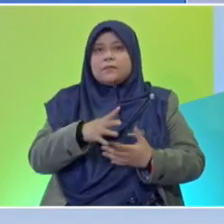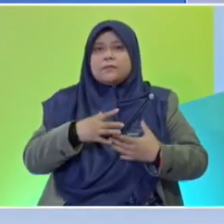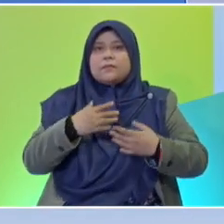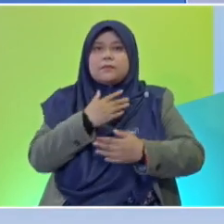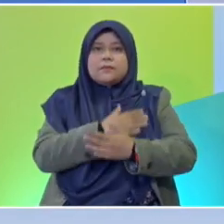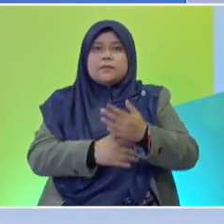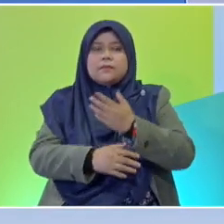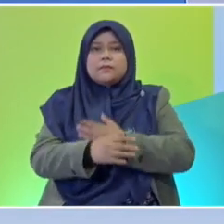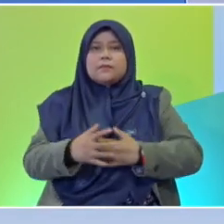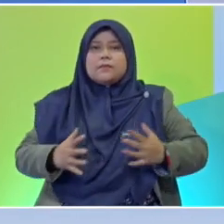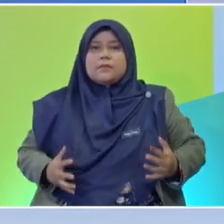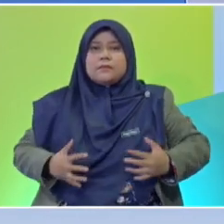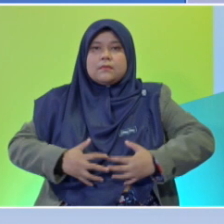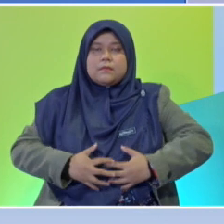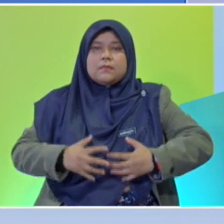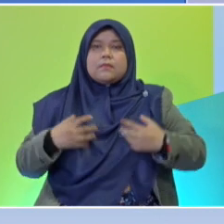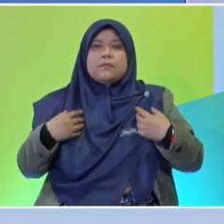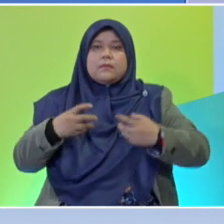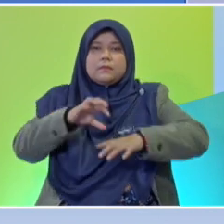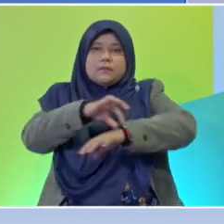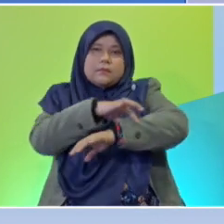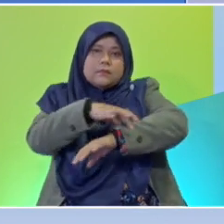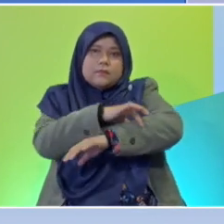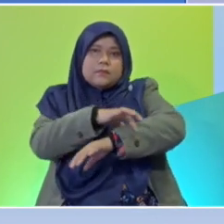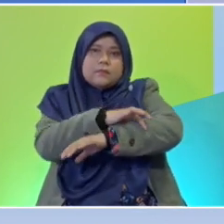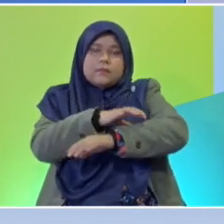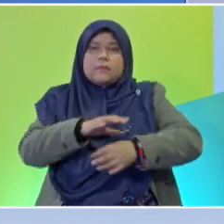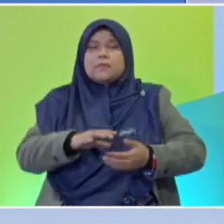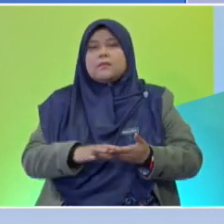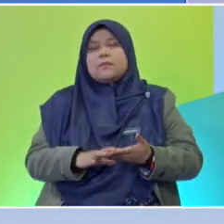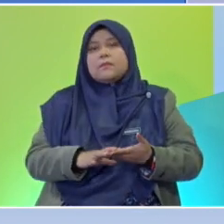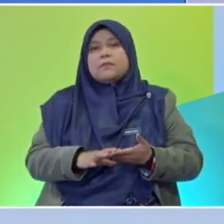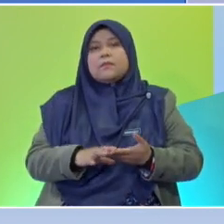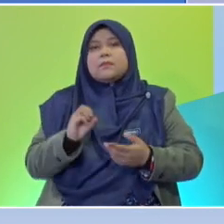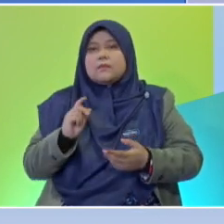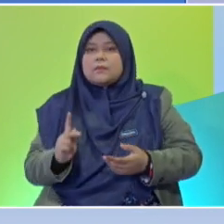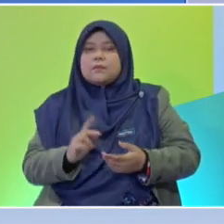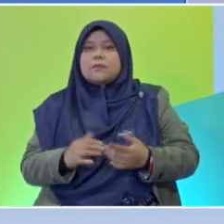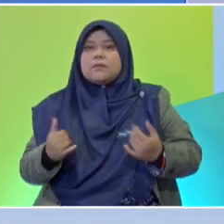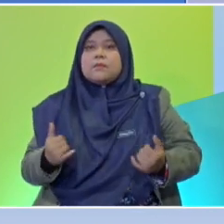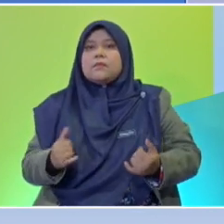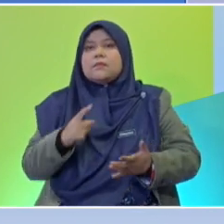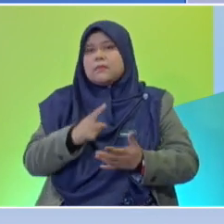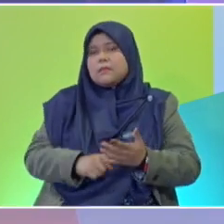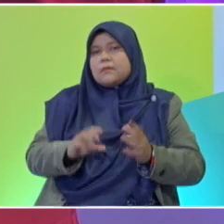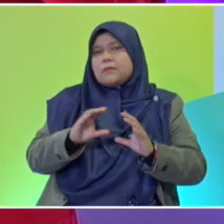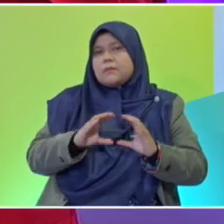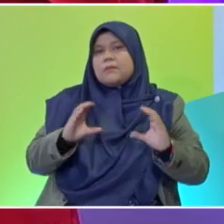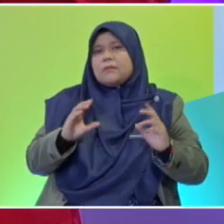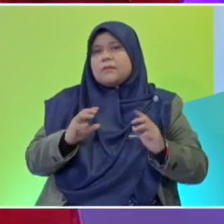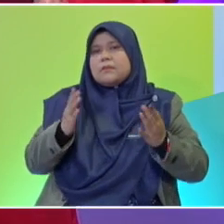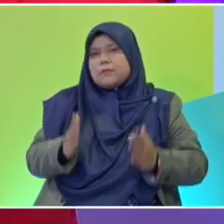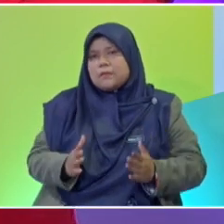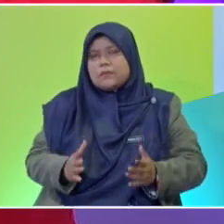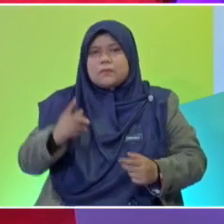the skull, the ribs, the backbone, the hand and leg bones. Okay, so what people sometimes they